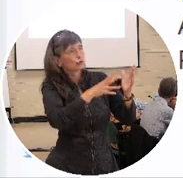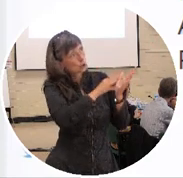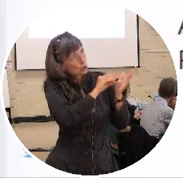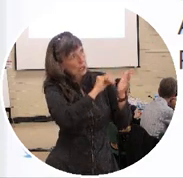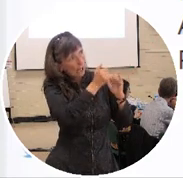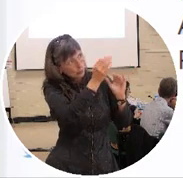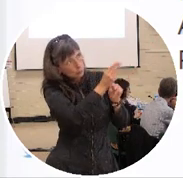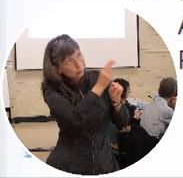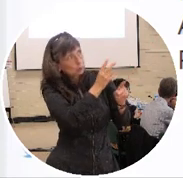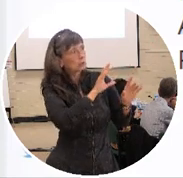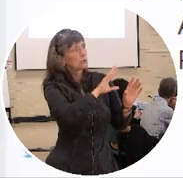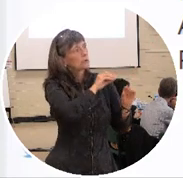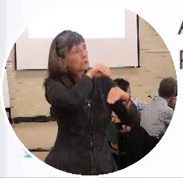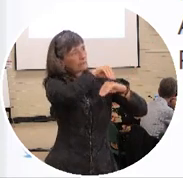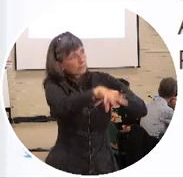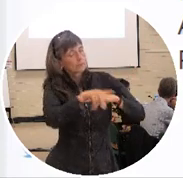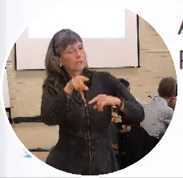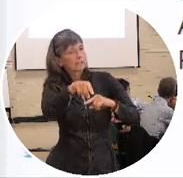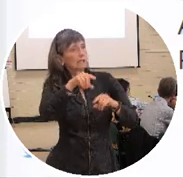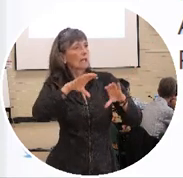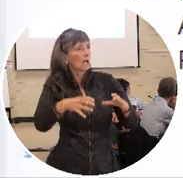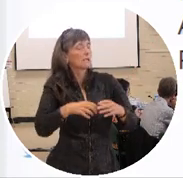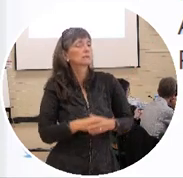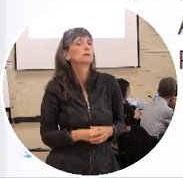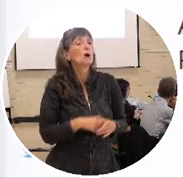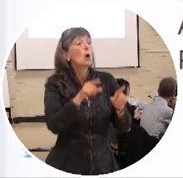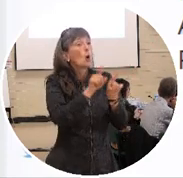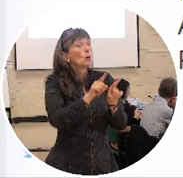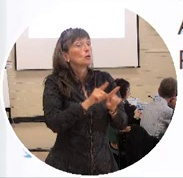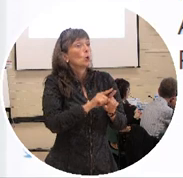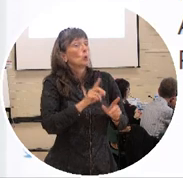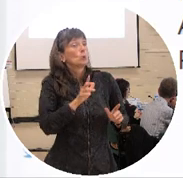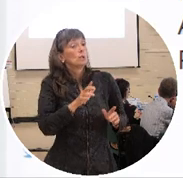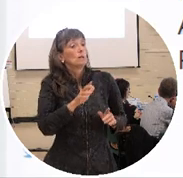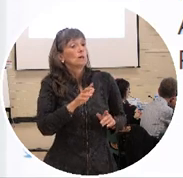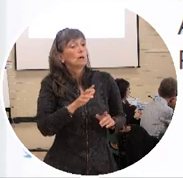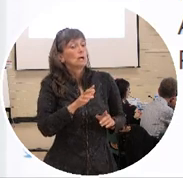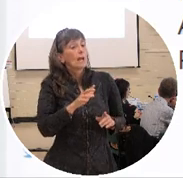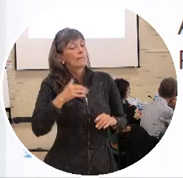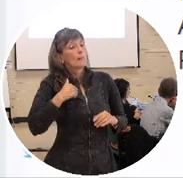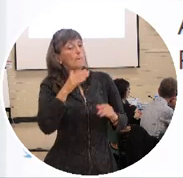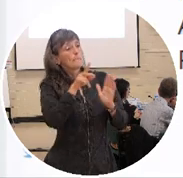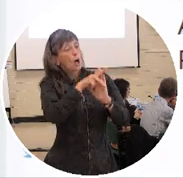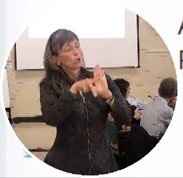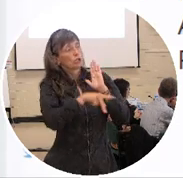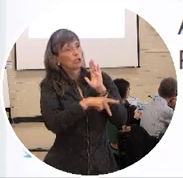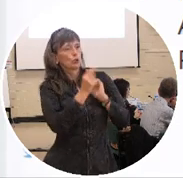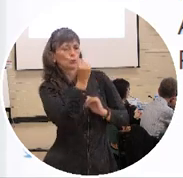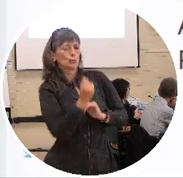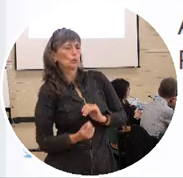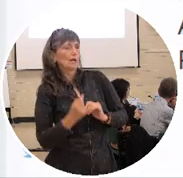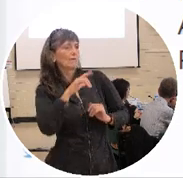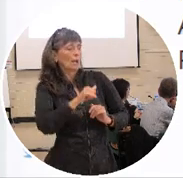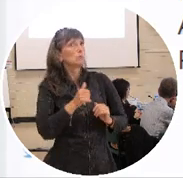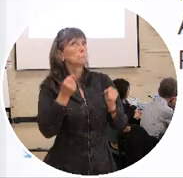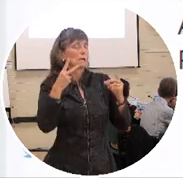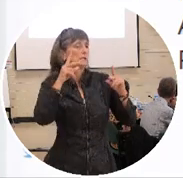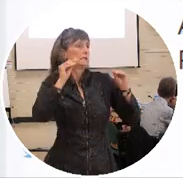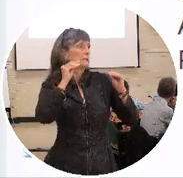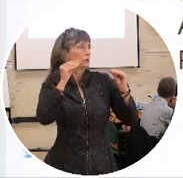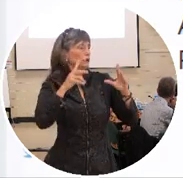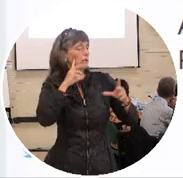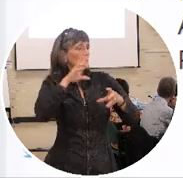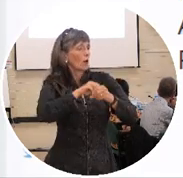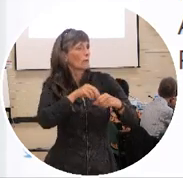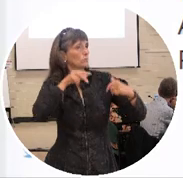district personnel. We have a Policy Tuesday, which is a virtual session that has a high uptake,